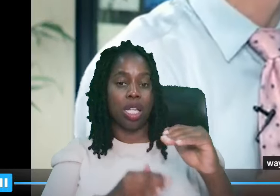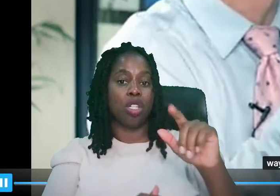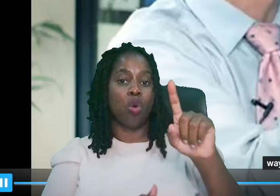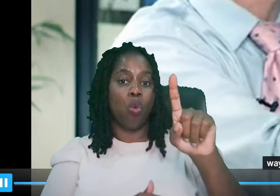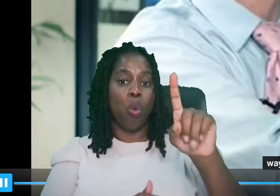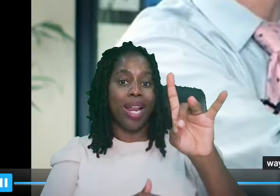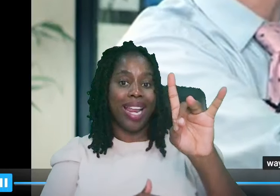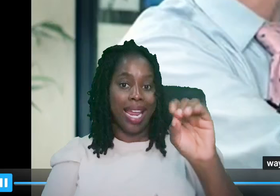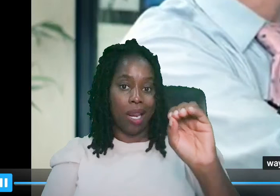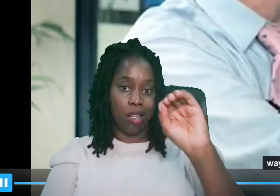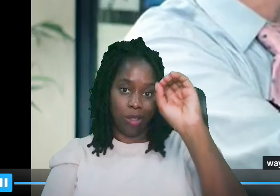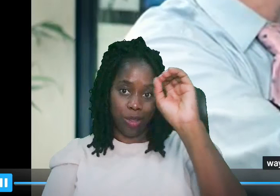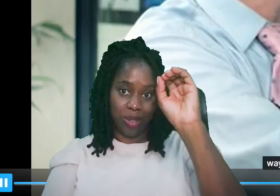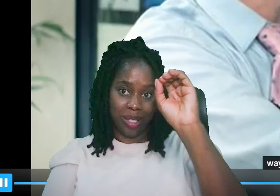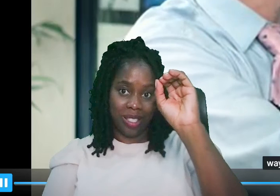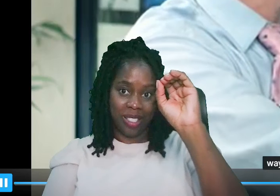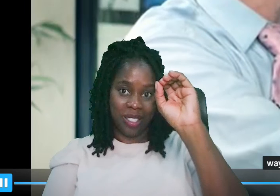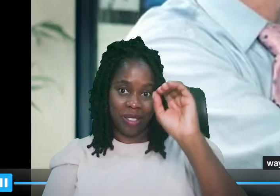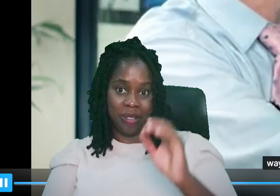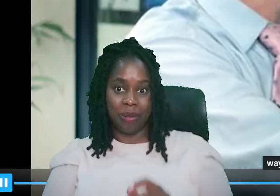degrees.